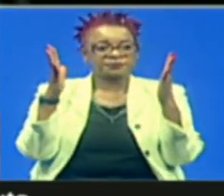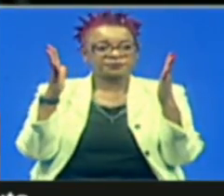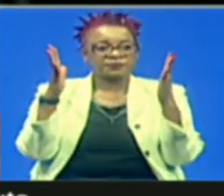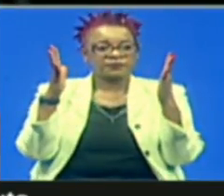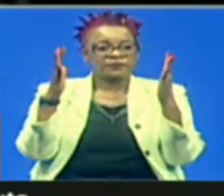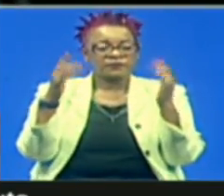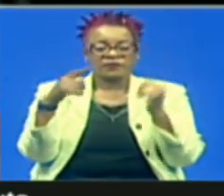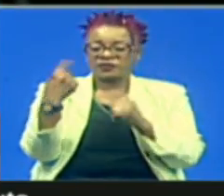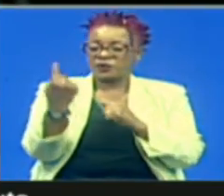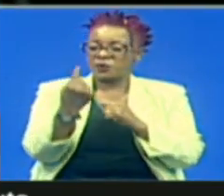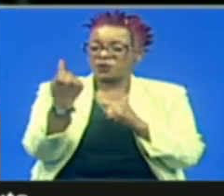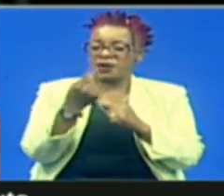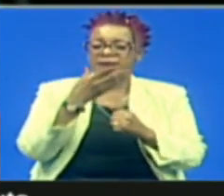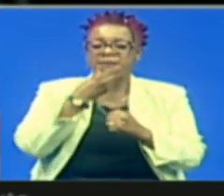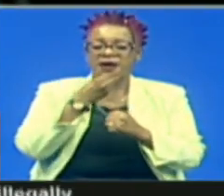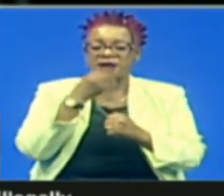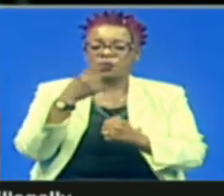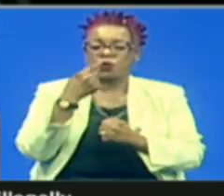I loved